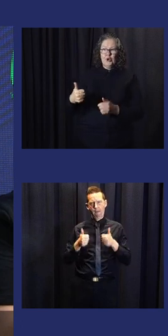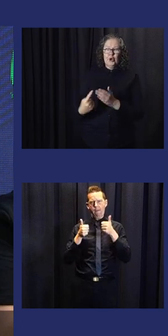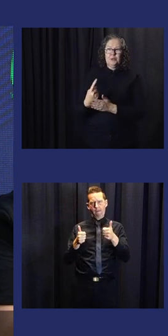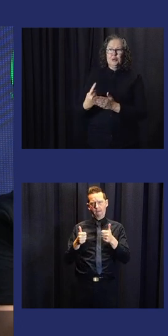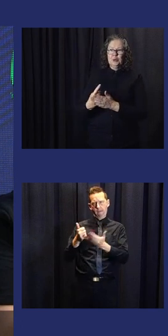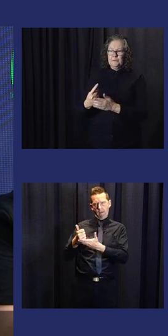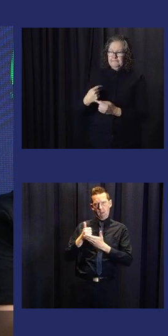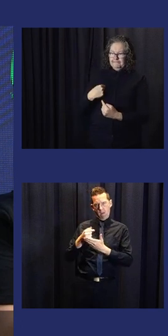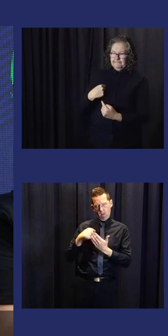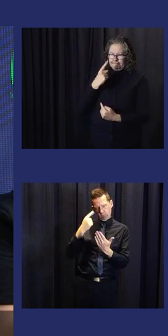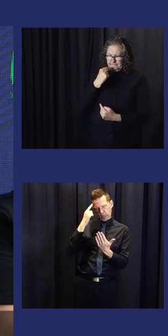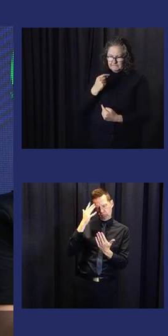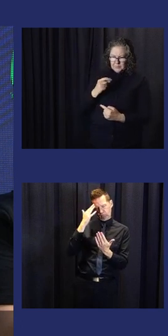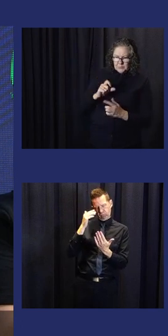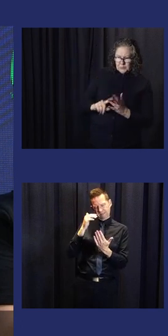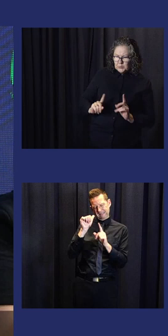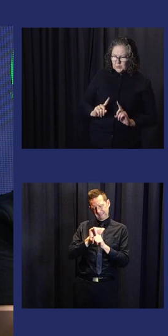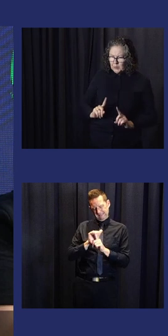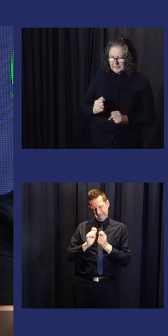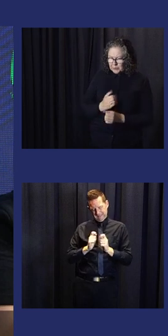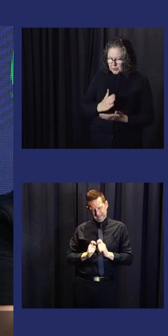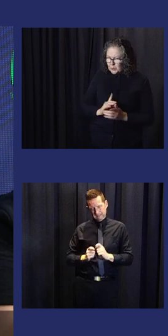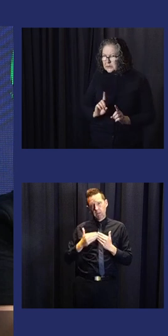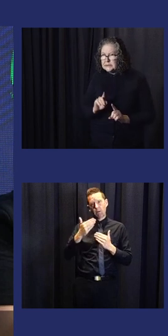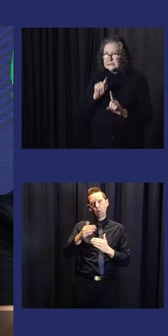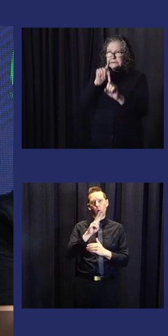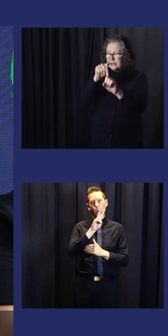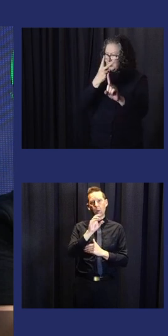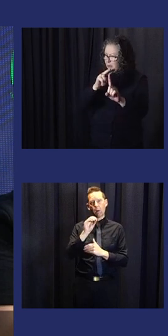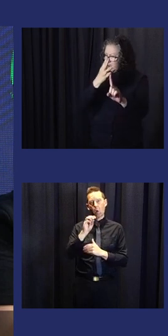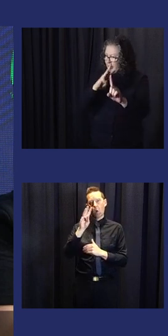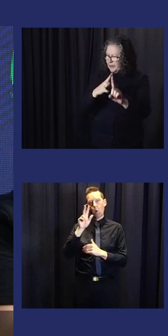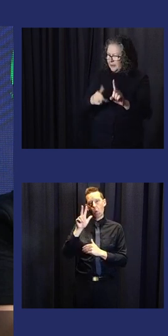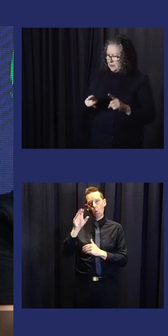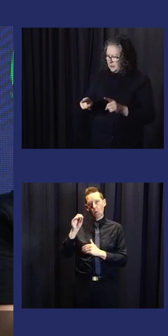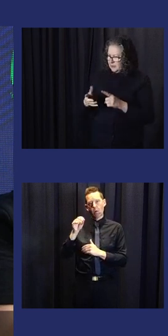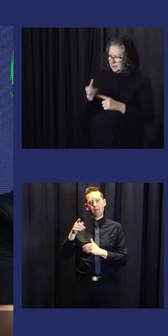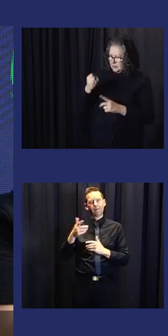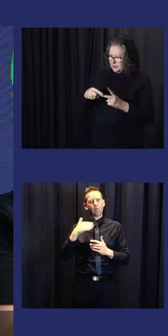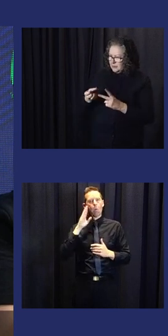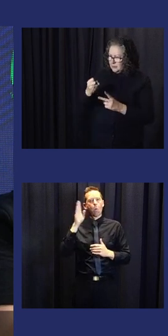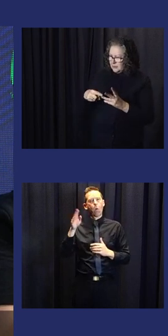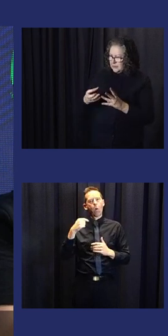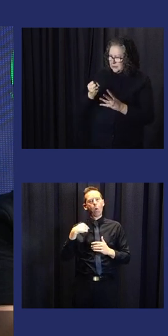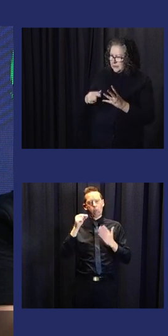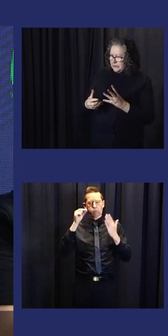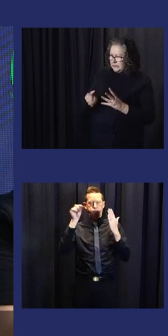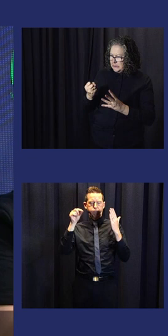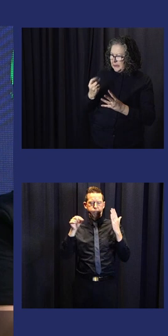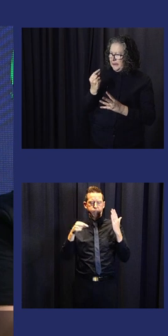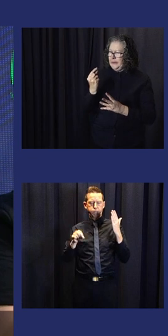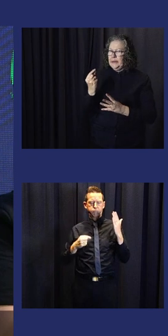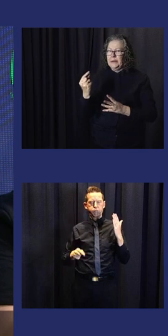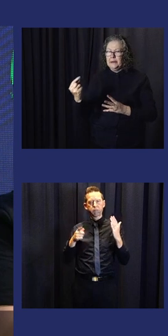to be done to ensure that by 2030 we will have achieved the different aspects of the Sendai framework. And we